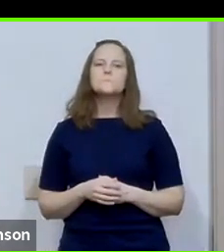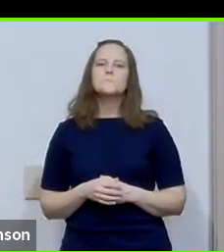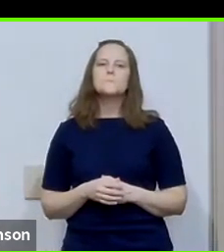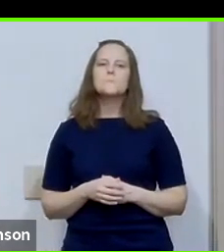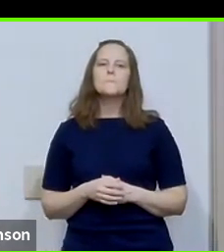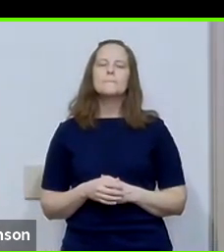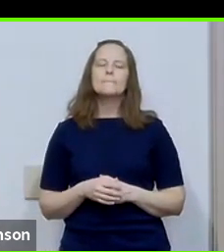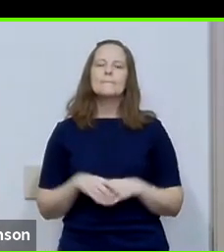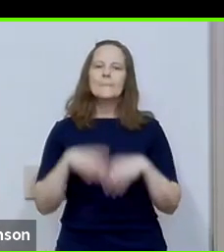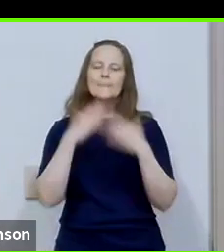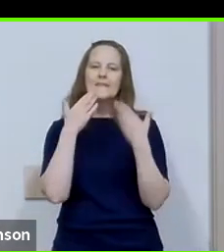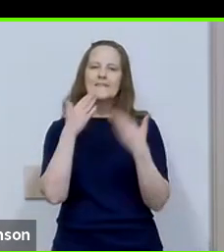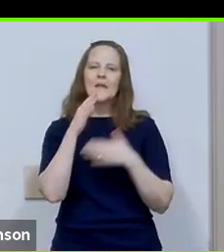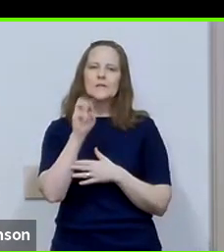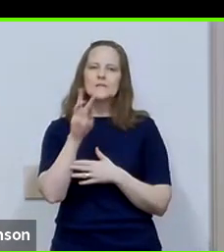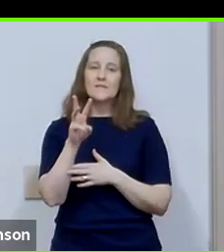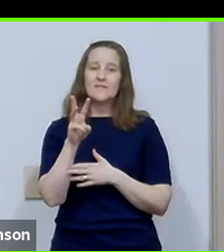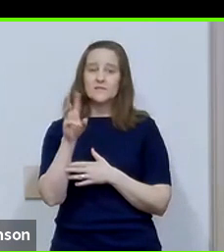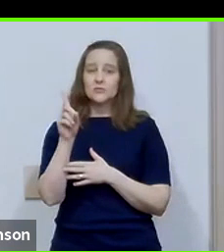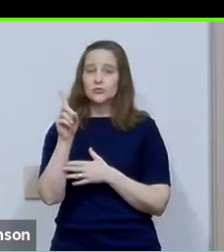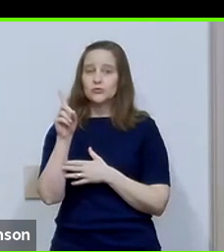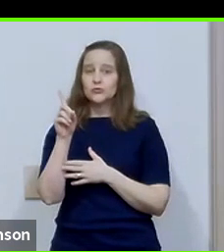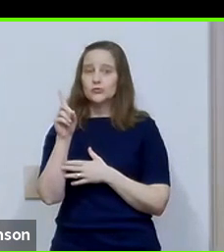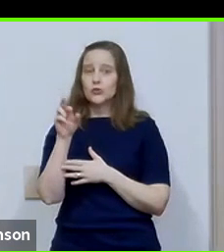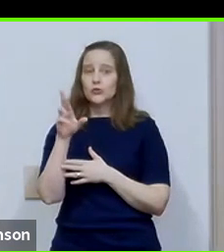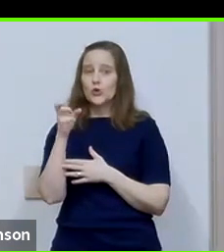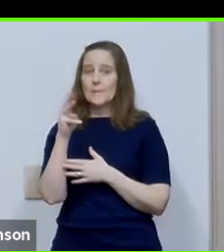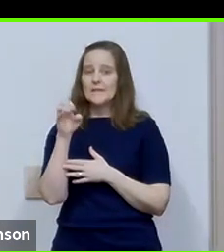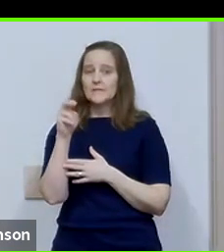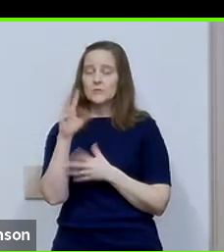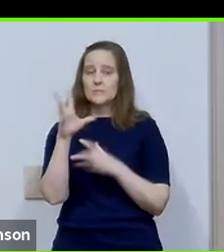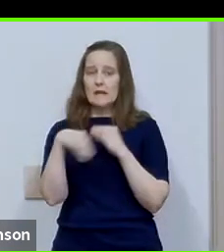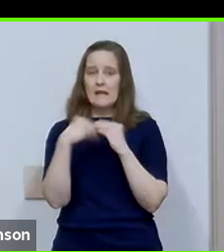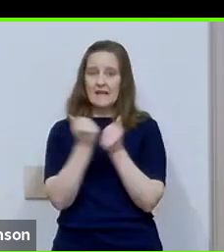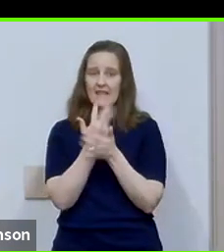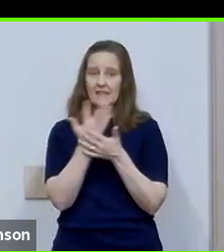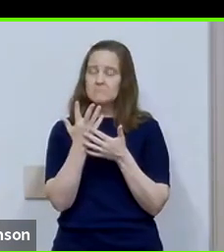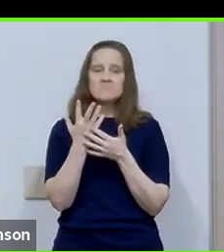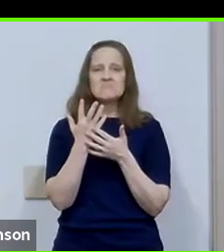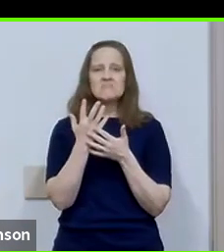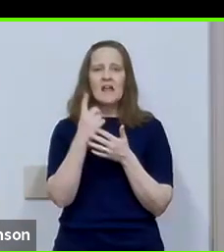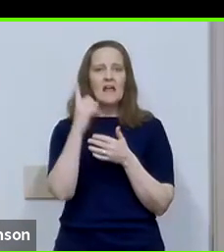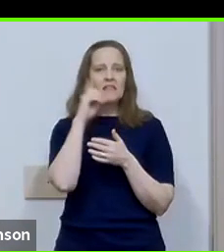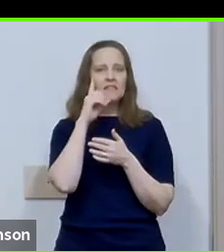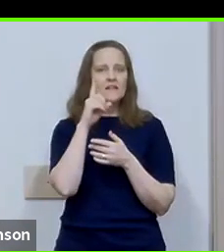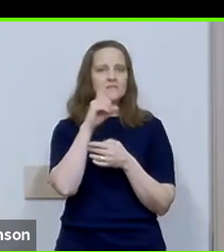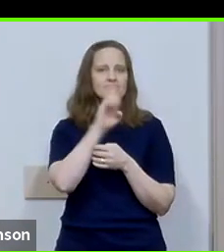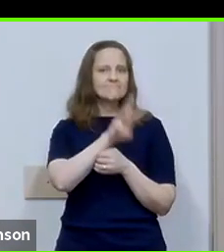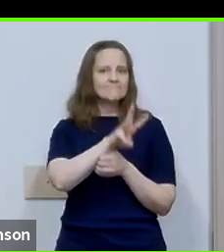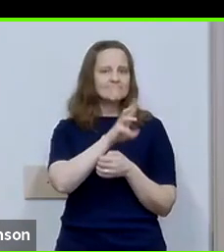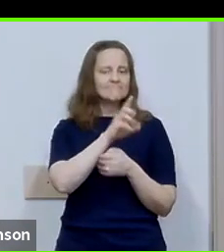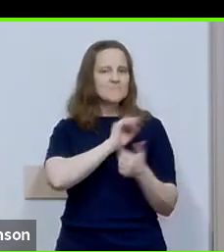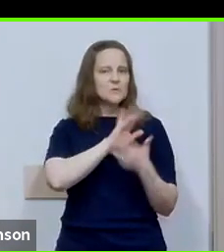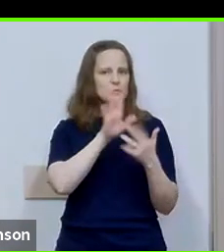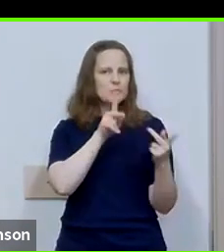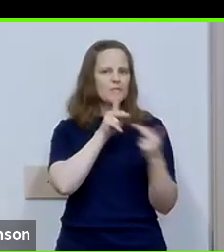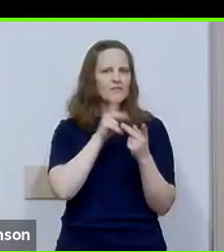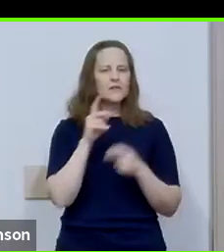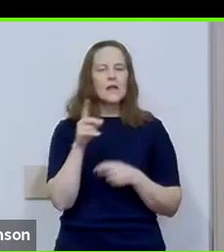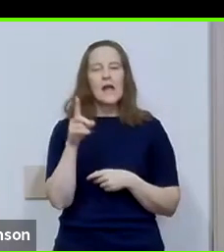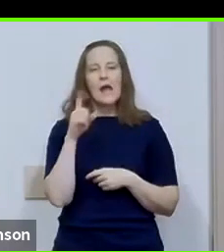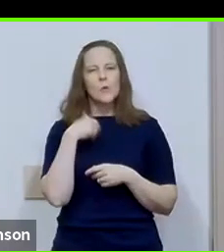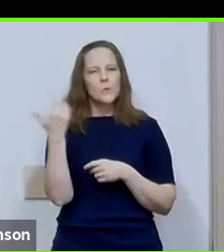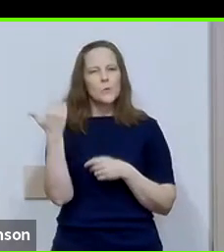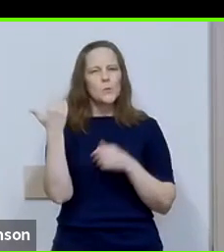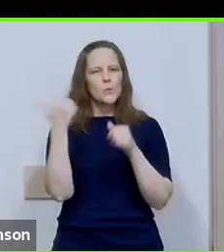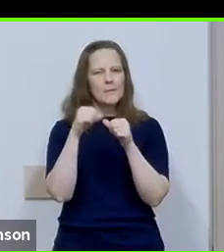Hey, thank you, Elizabeth. Dr. Herman, did you have anything else you wanted to add? I think Dr. Wythe addressed everything perfectly. I would just maybe remind